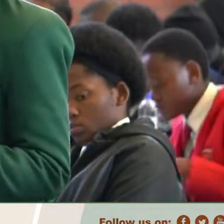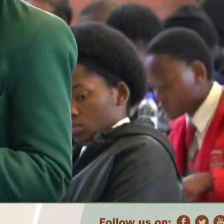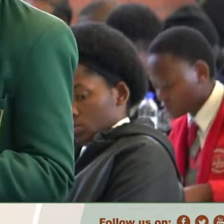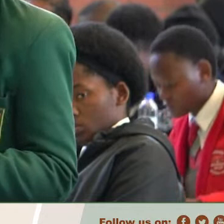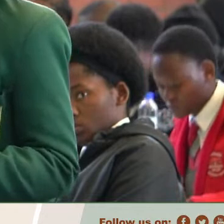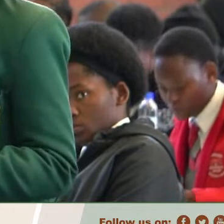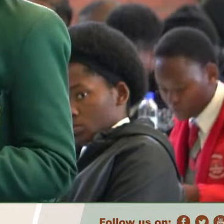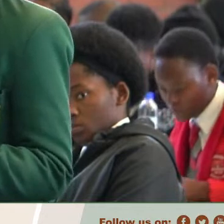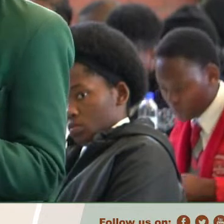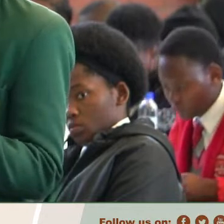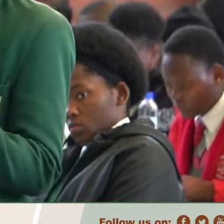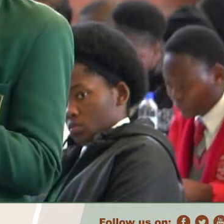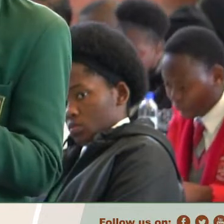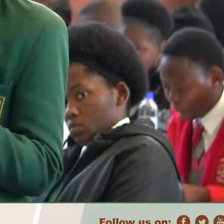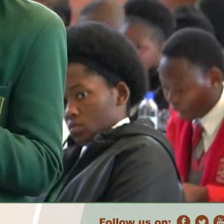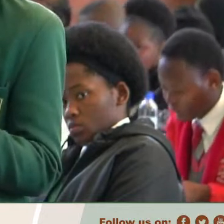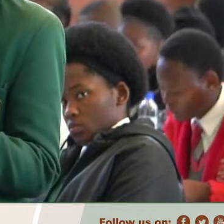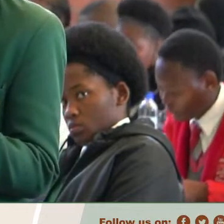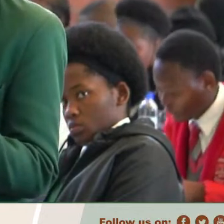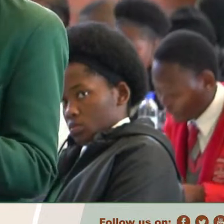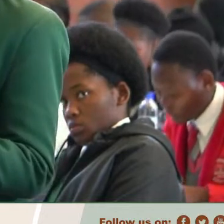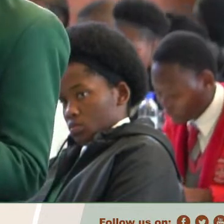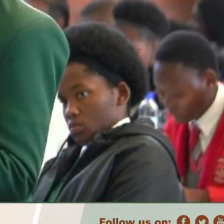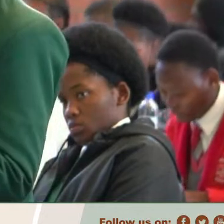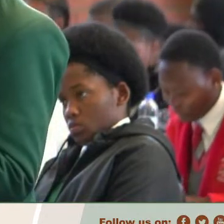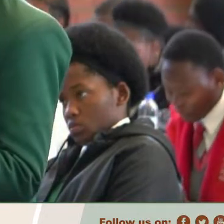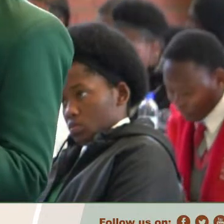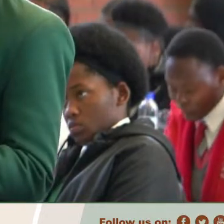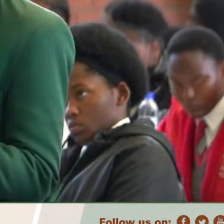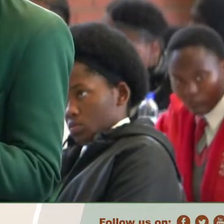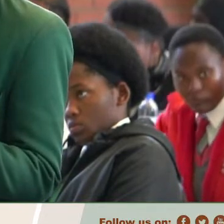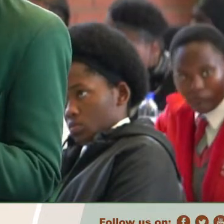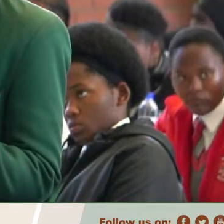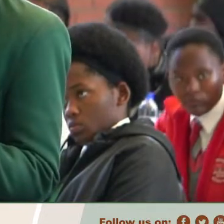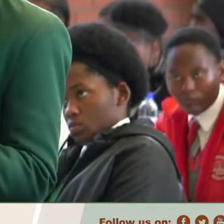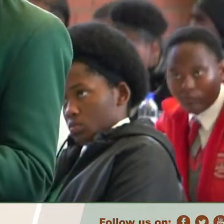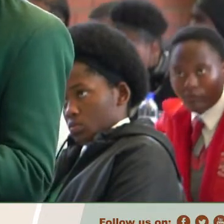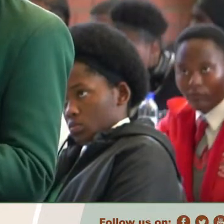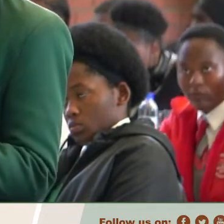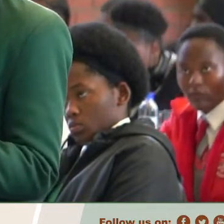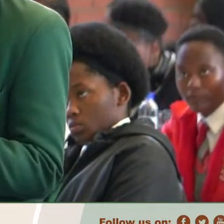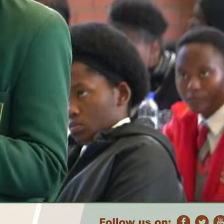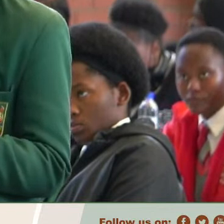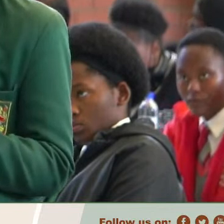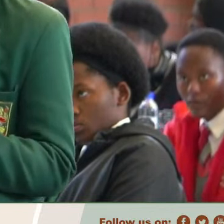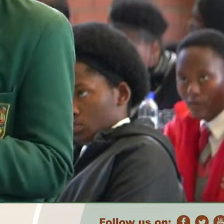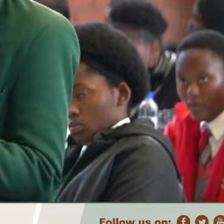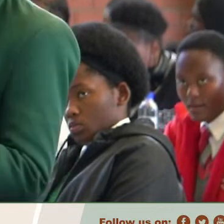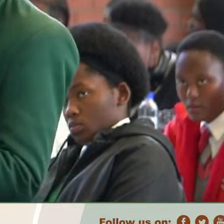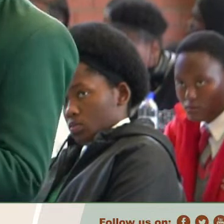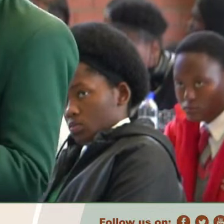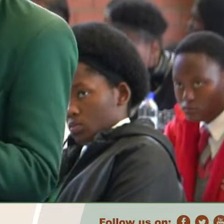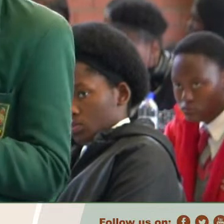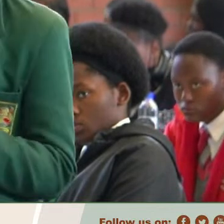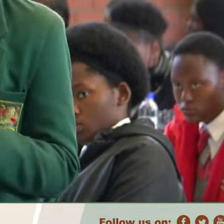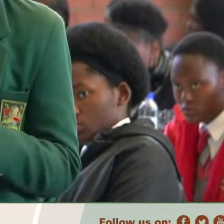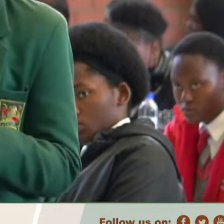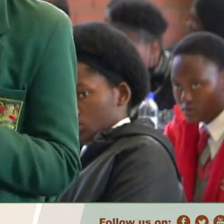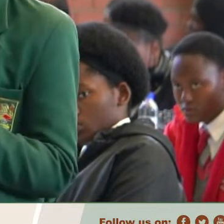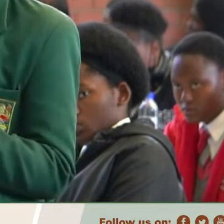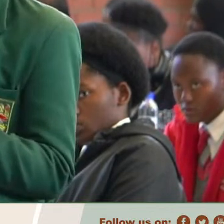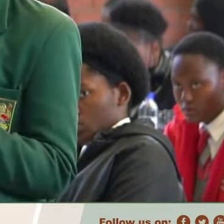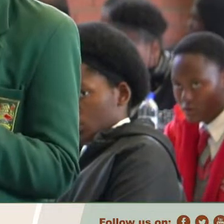ethics, nor professionalism in addressing the school infrastructure? An example of this